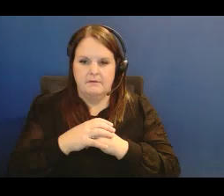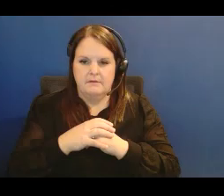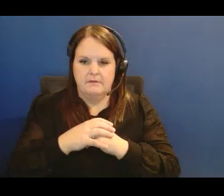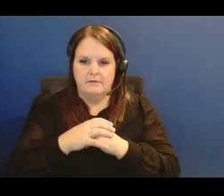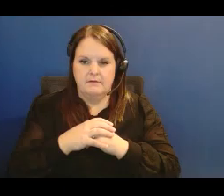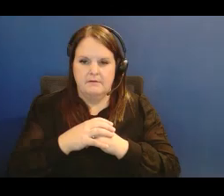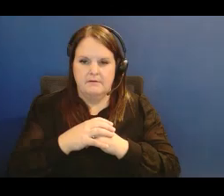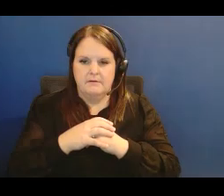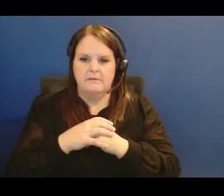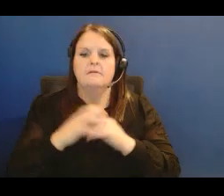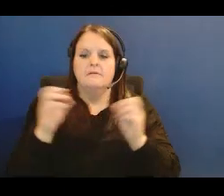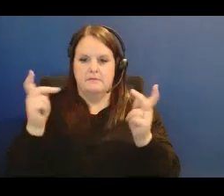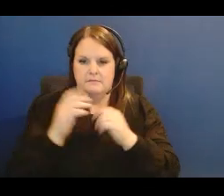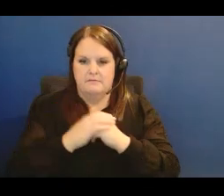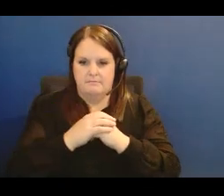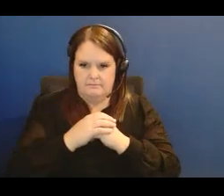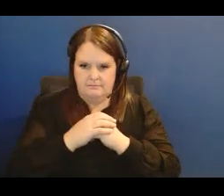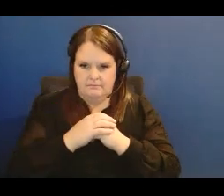Okay.